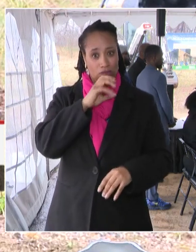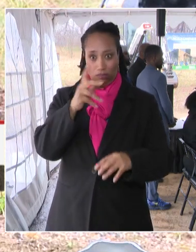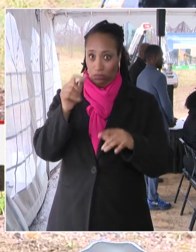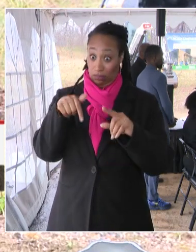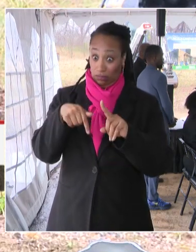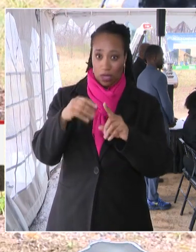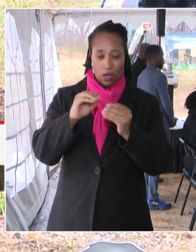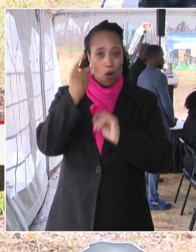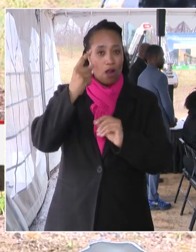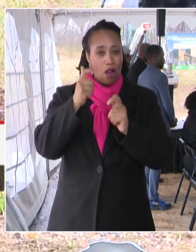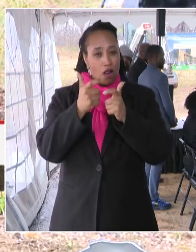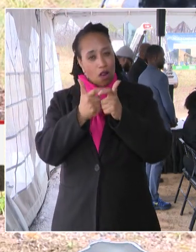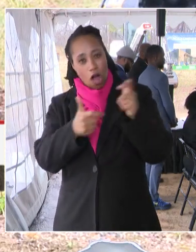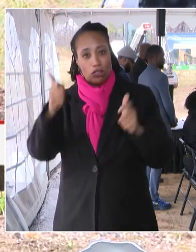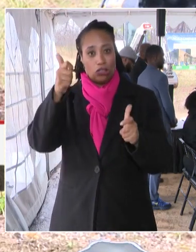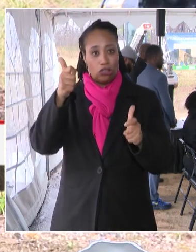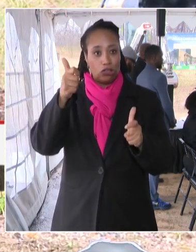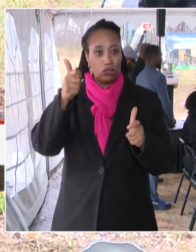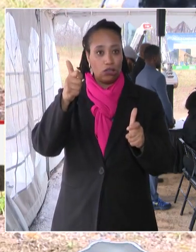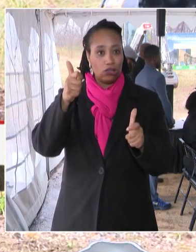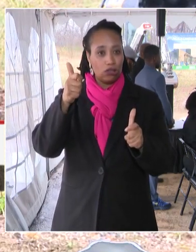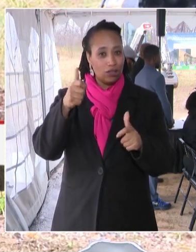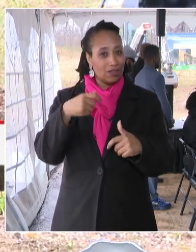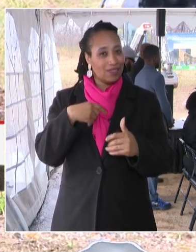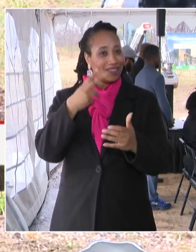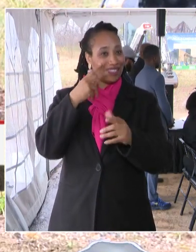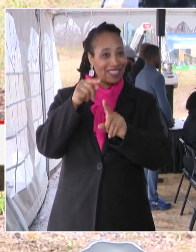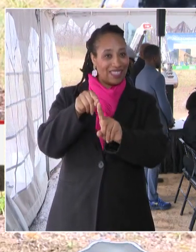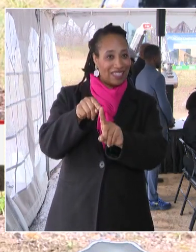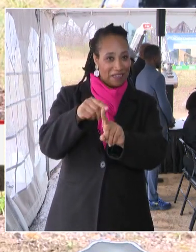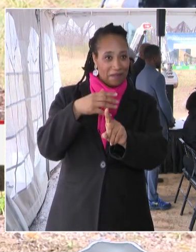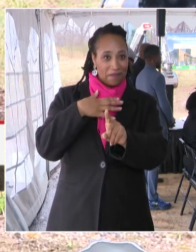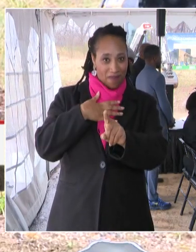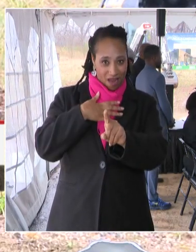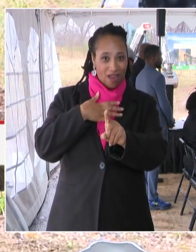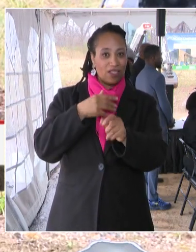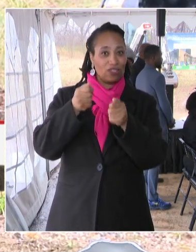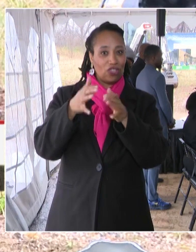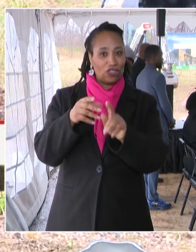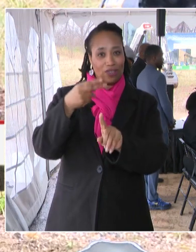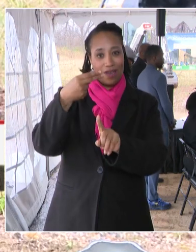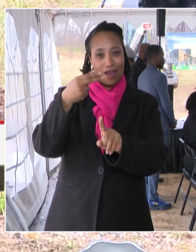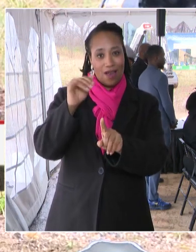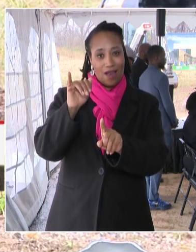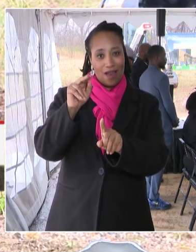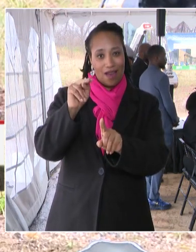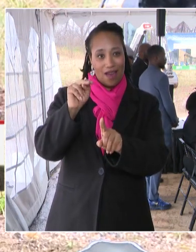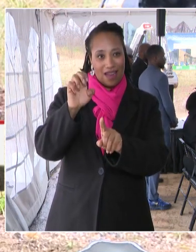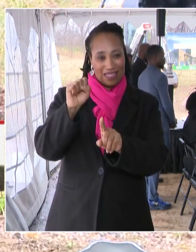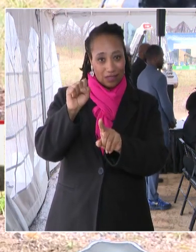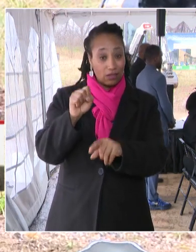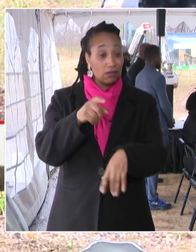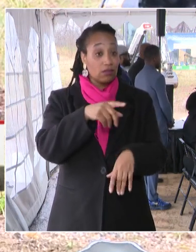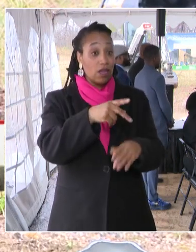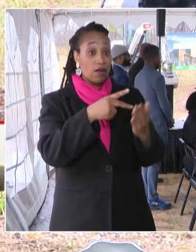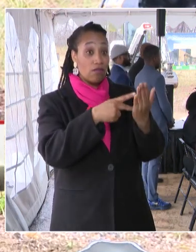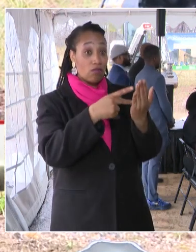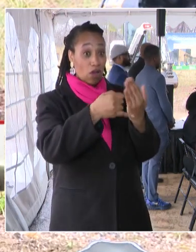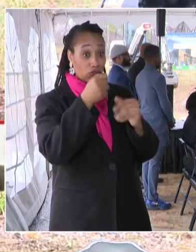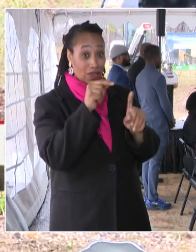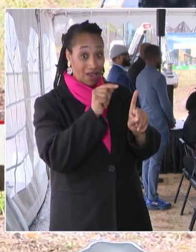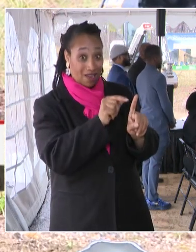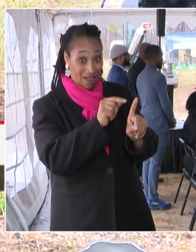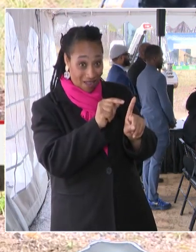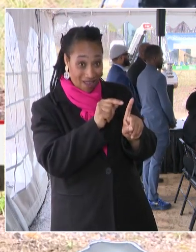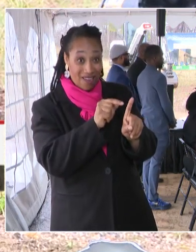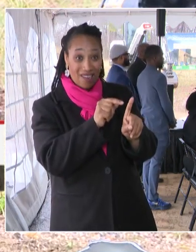Sharon Hines. Another project from the Wesley House to Gettysburg. We are going to have high-quality programming for